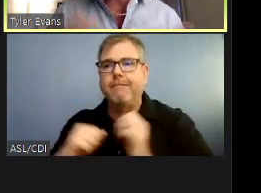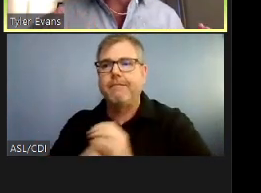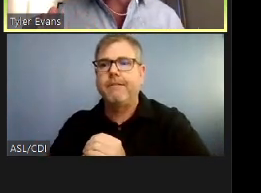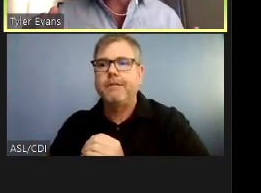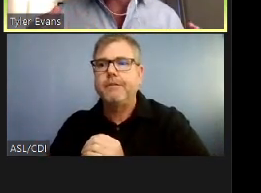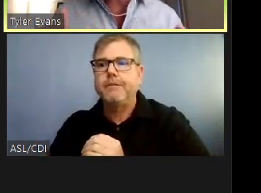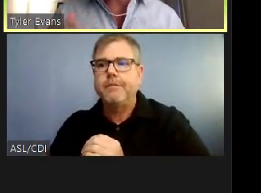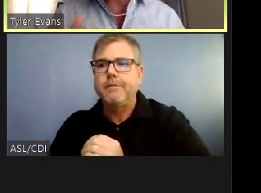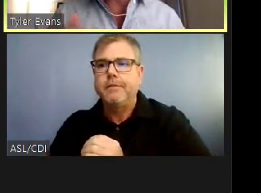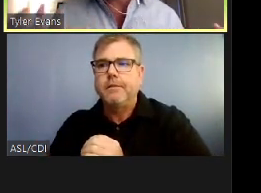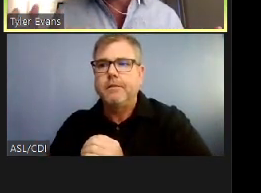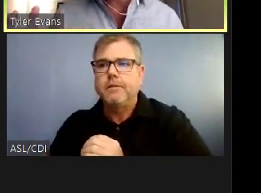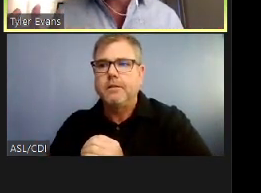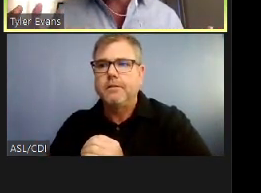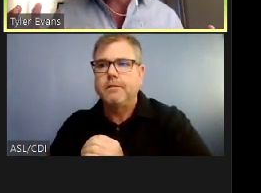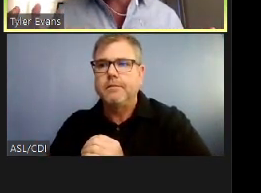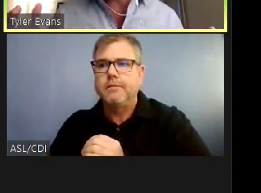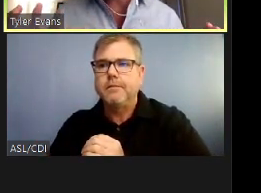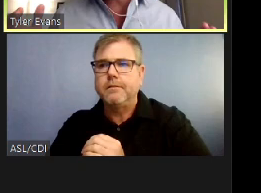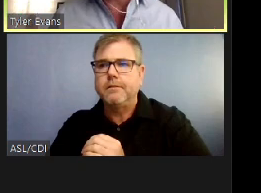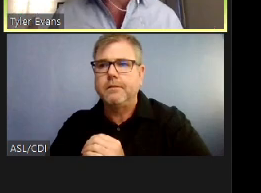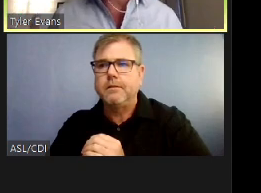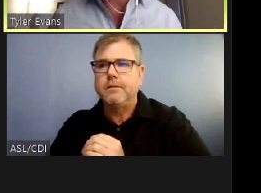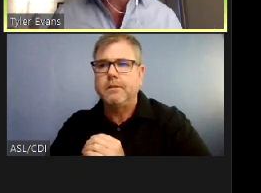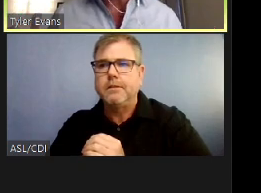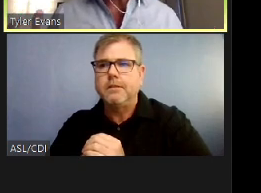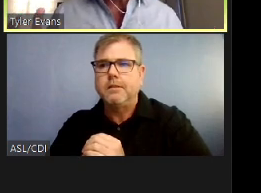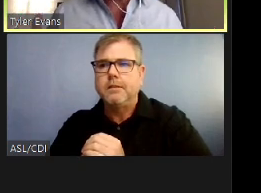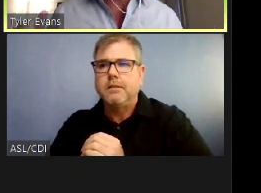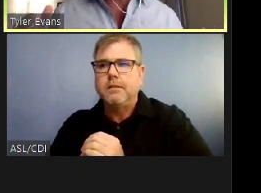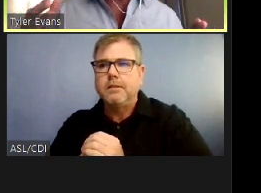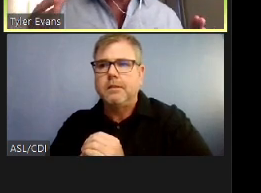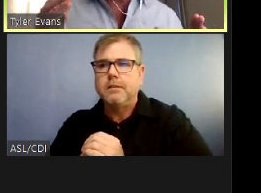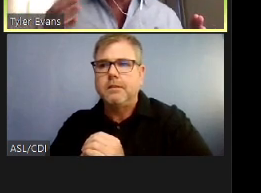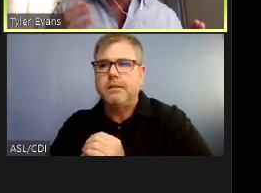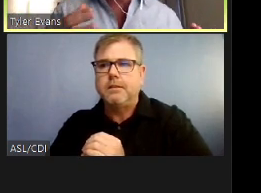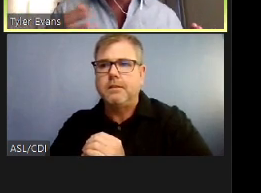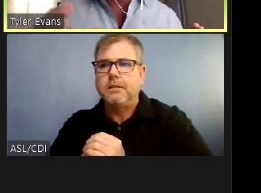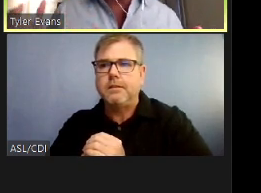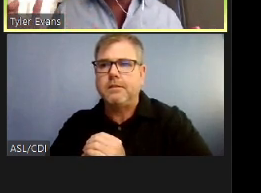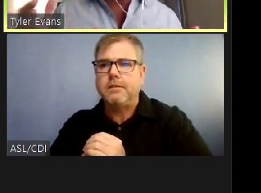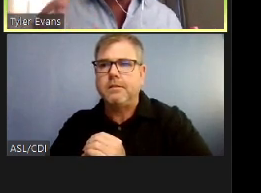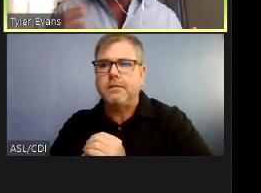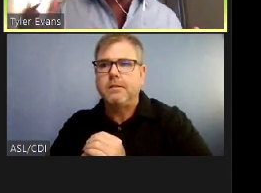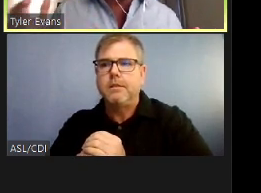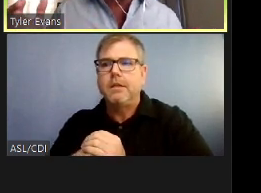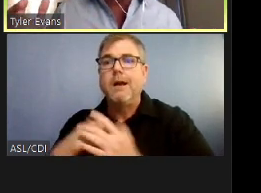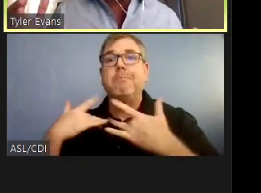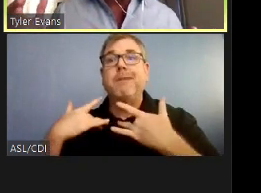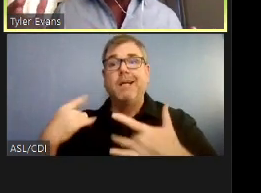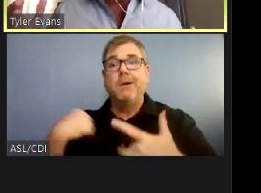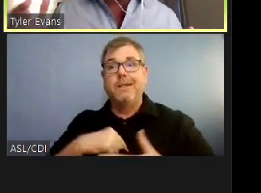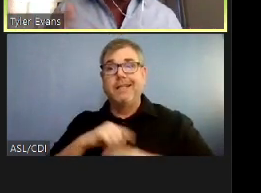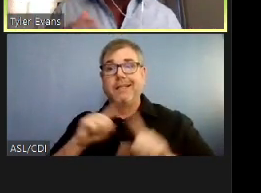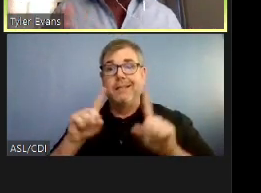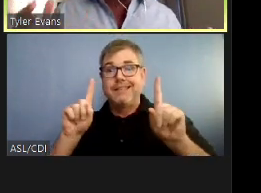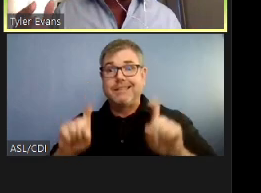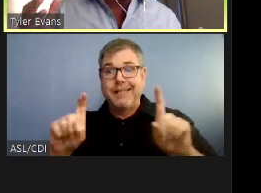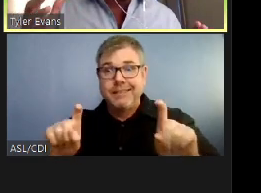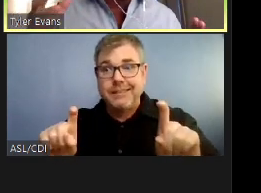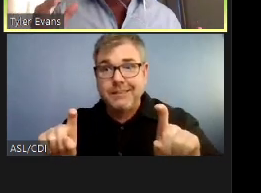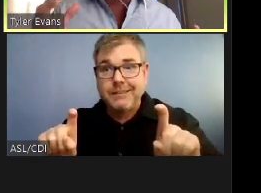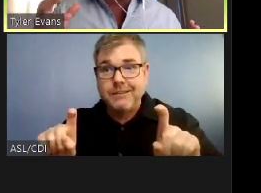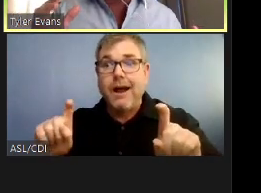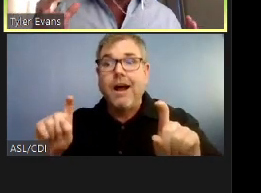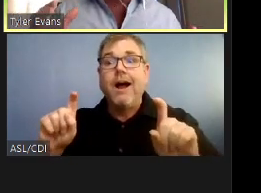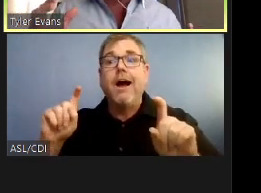as a rule have 30,000 participants, and it's really meant to be as sort of equitable as possible.